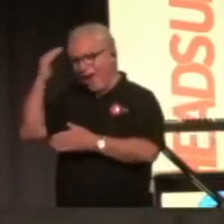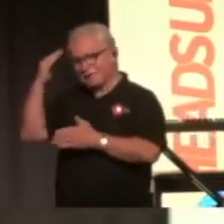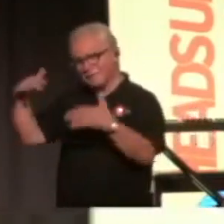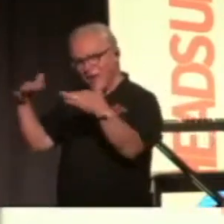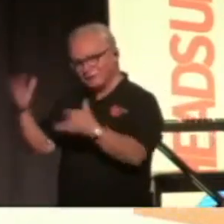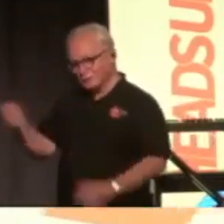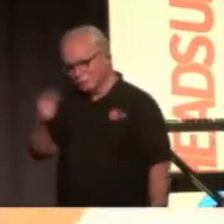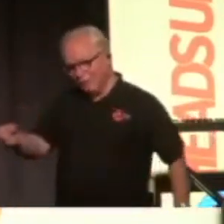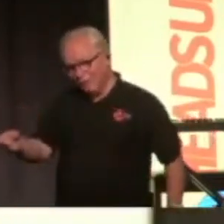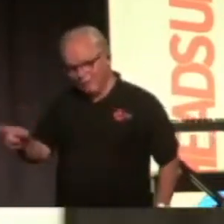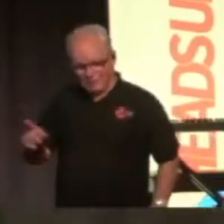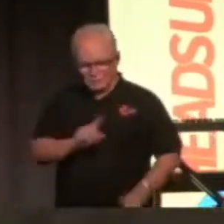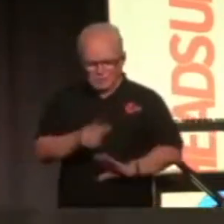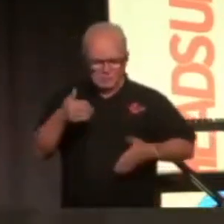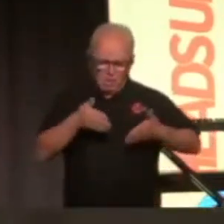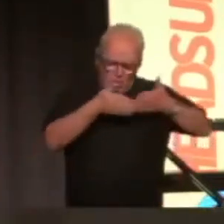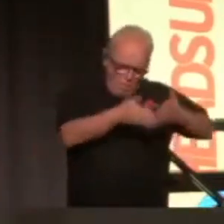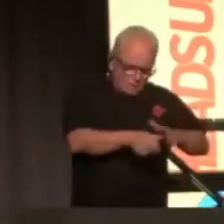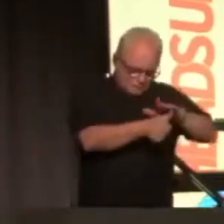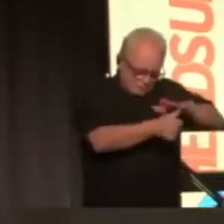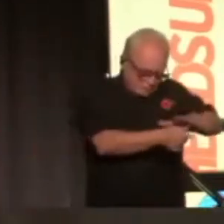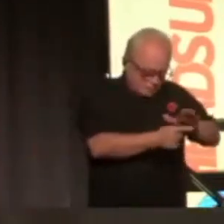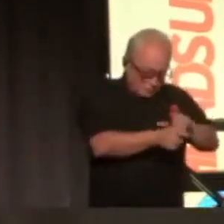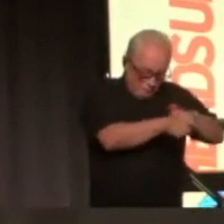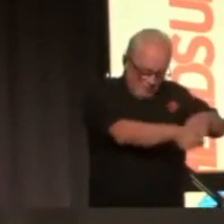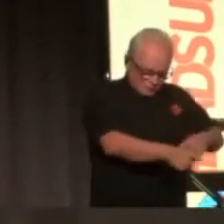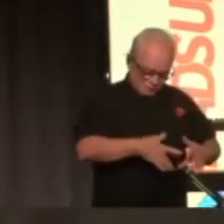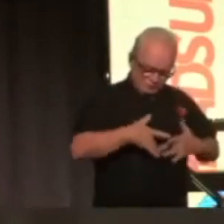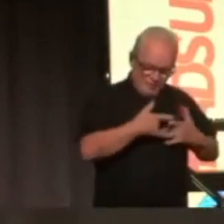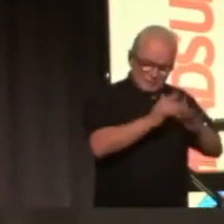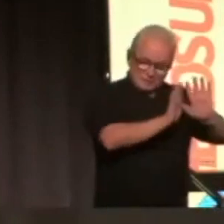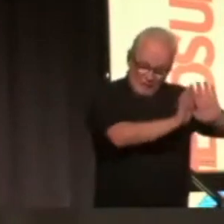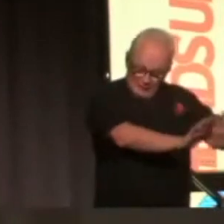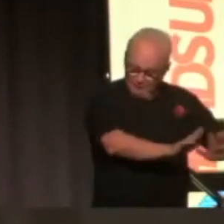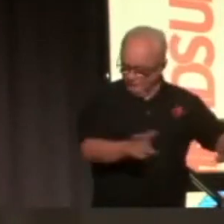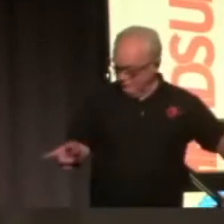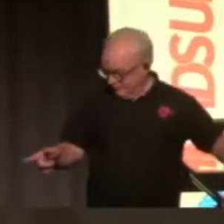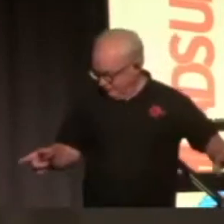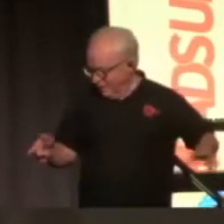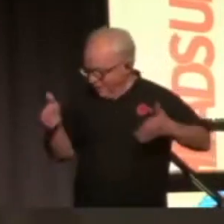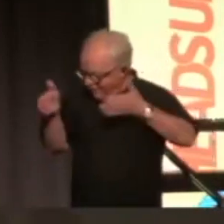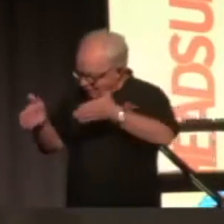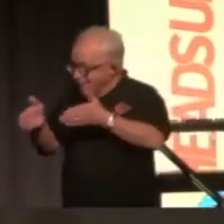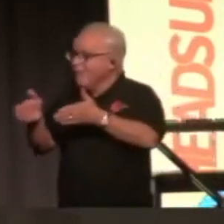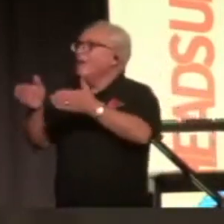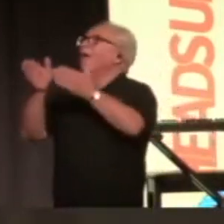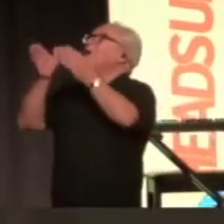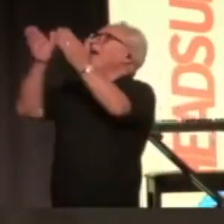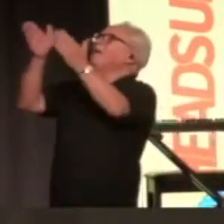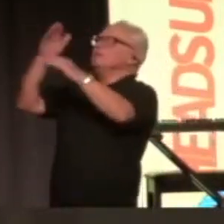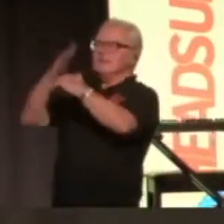We're having a feelings experience in what is a head fight. You and I will never win a battle if